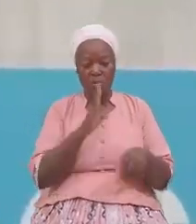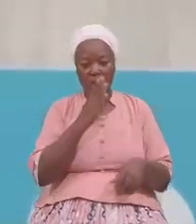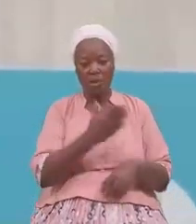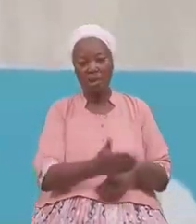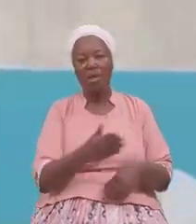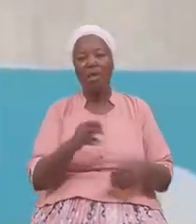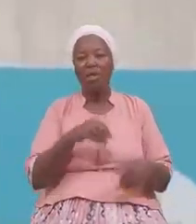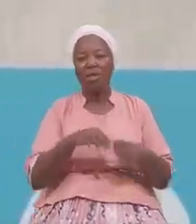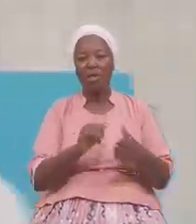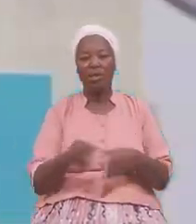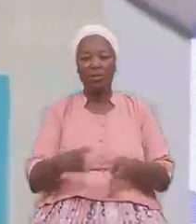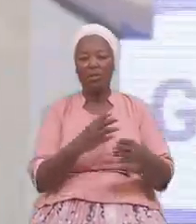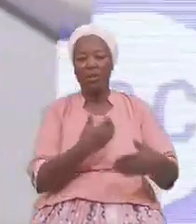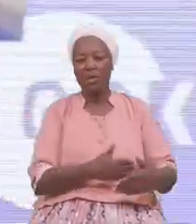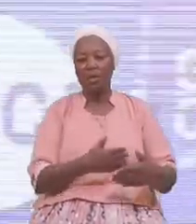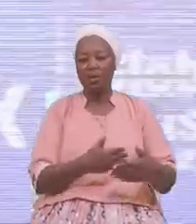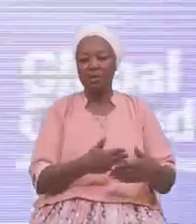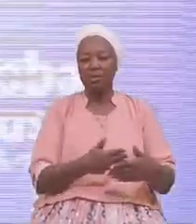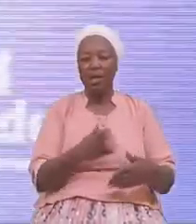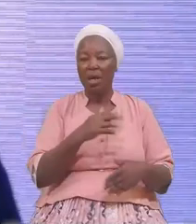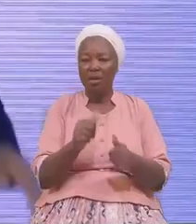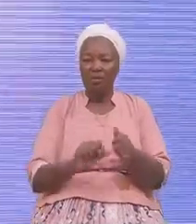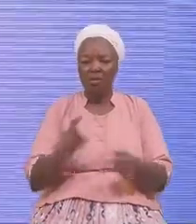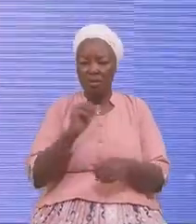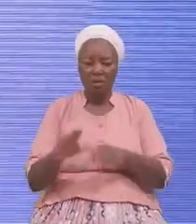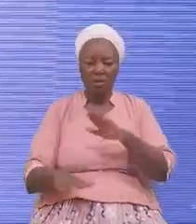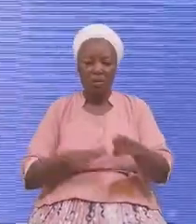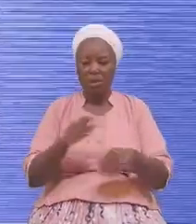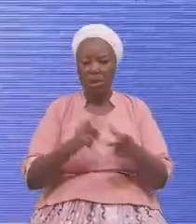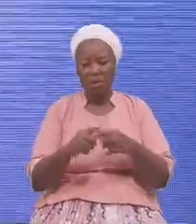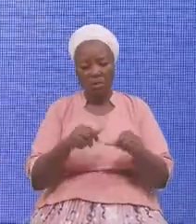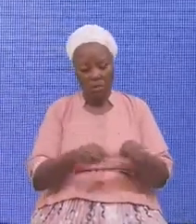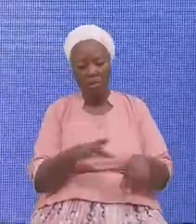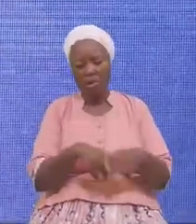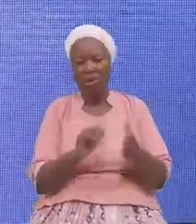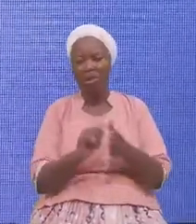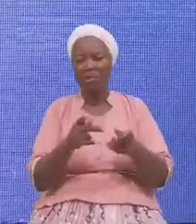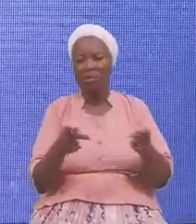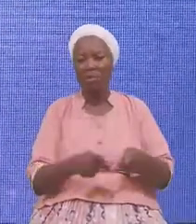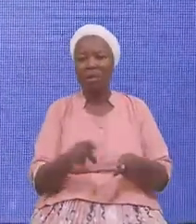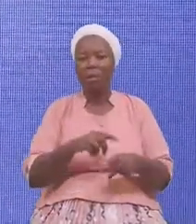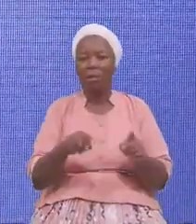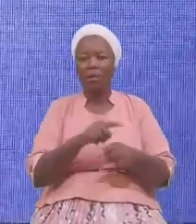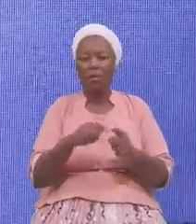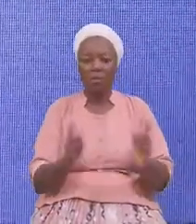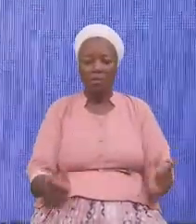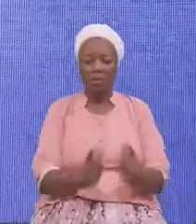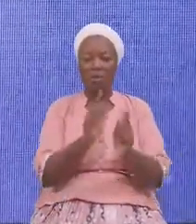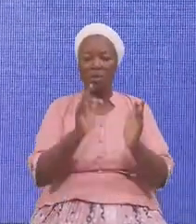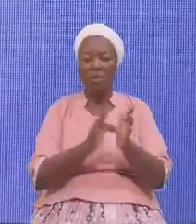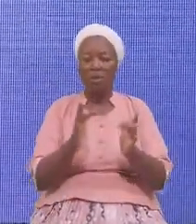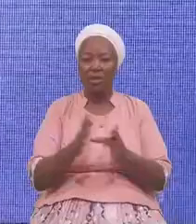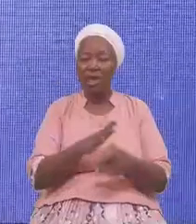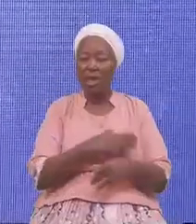the wayside. Everybody is moving and you remain at the wayside. But when you meet Jesus and